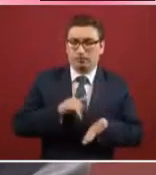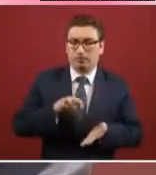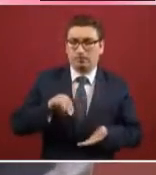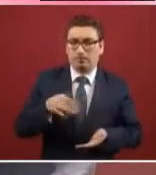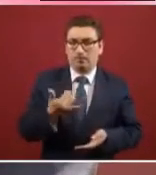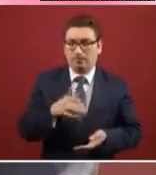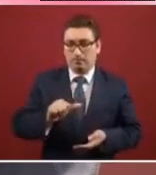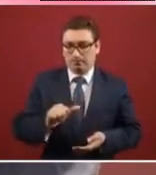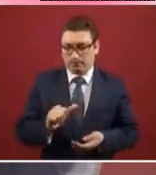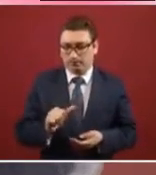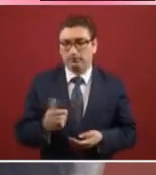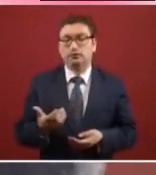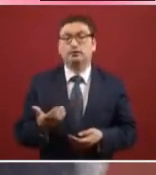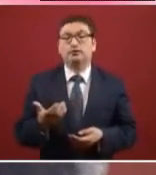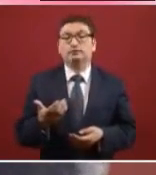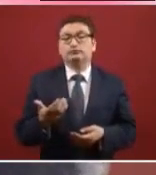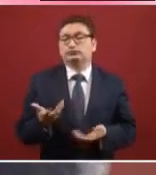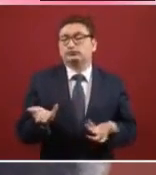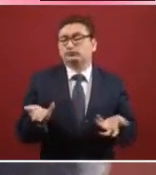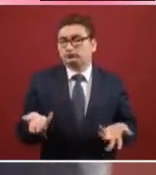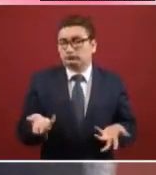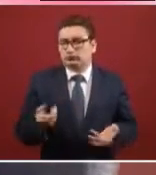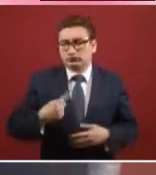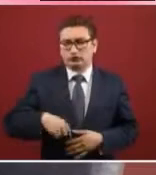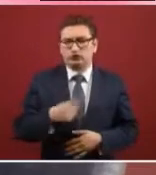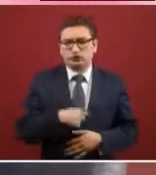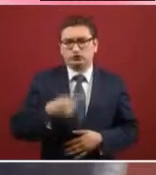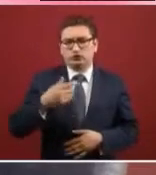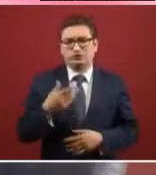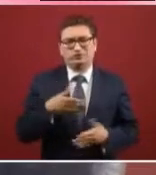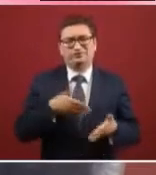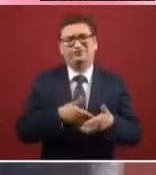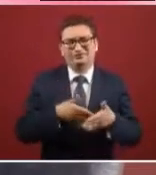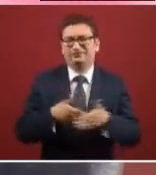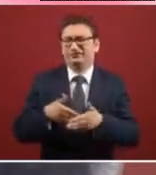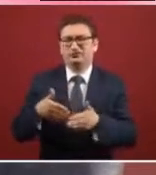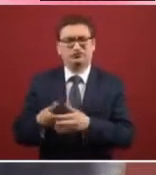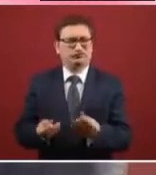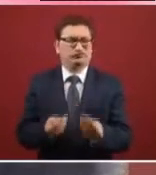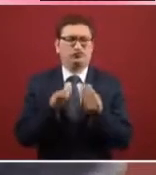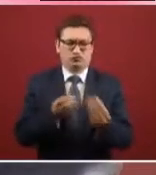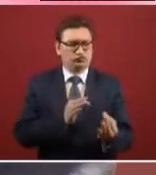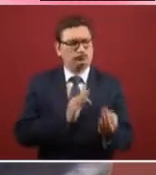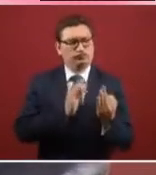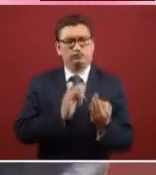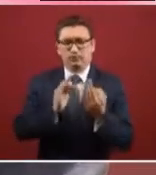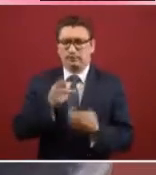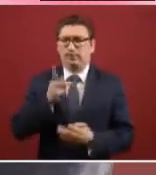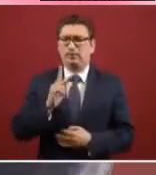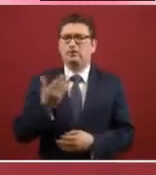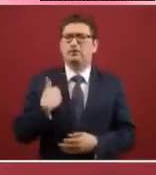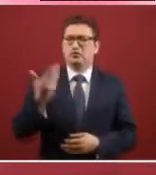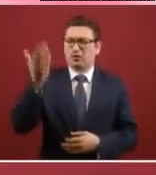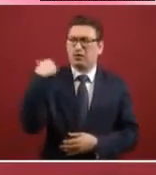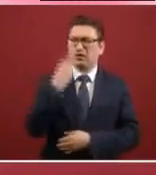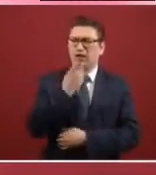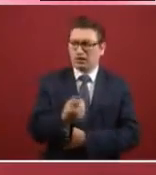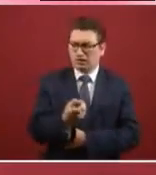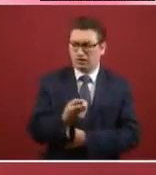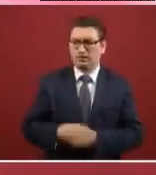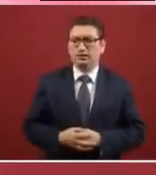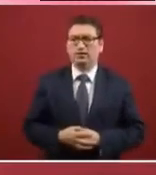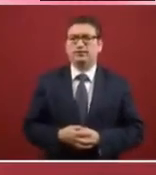enfrentar, we are going to be facing muchos obstáculos. Lots of obstacles. Pero lo decía yo. But I used to say.